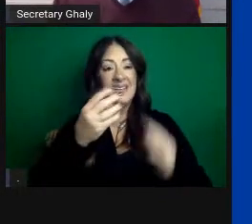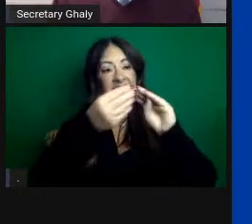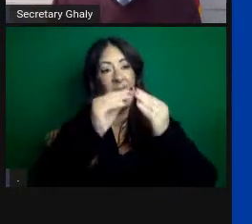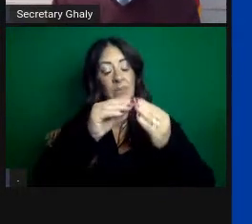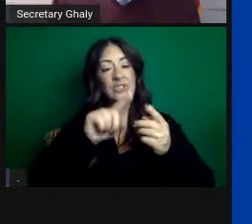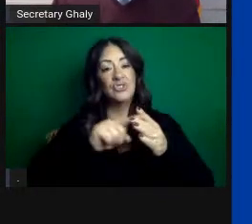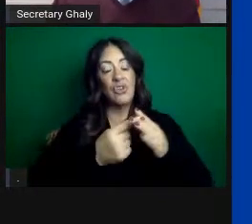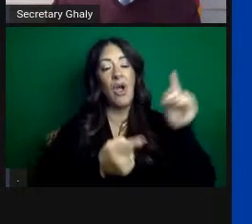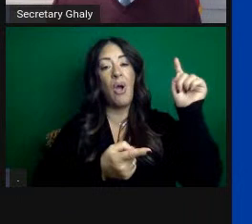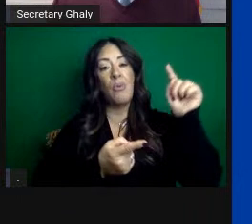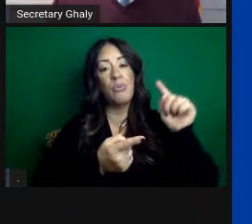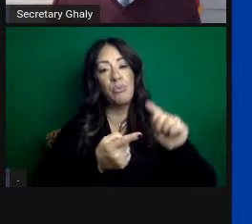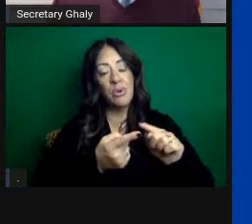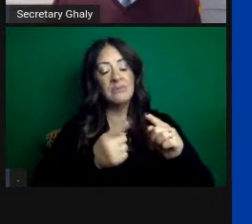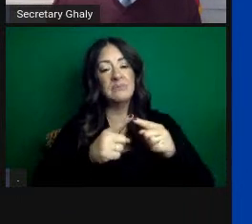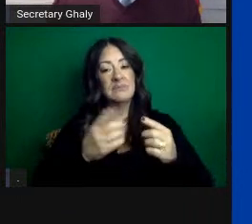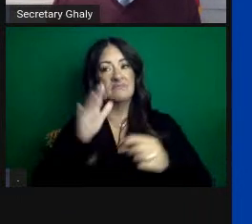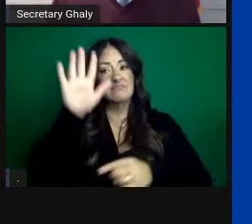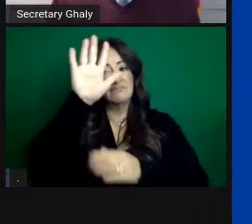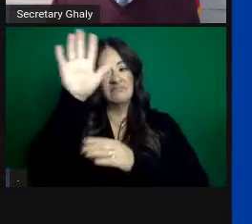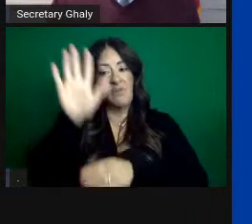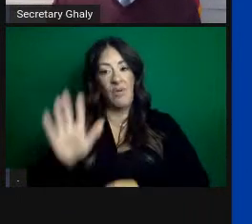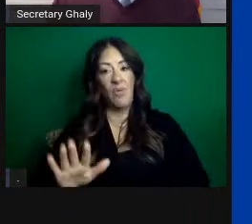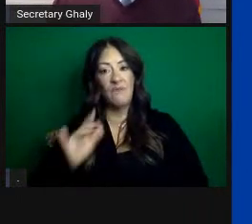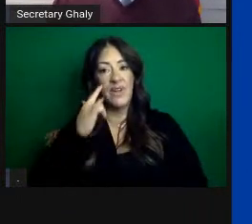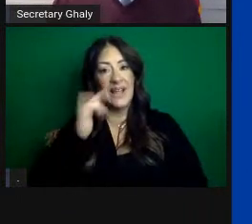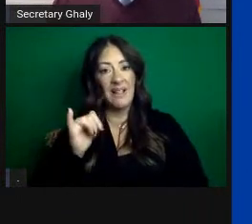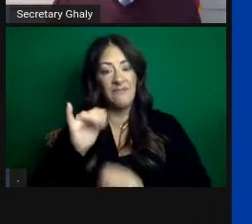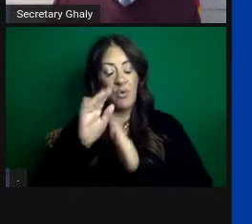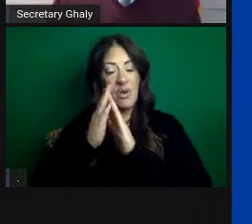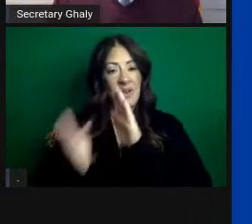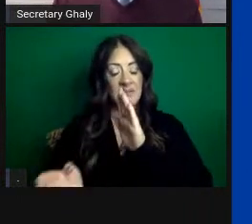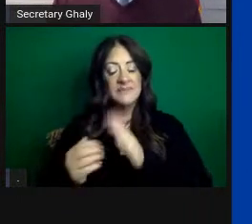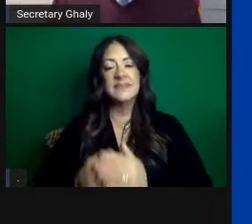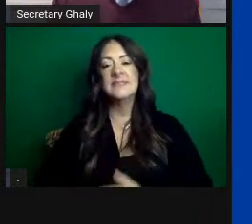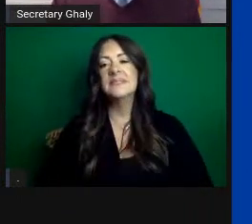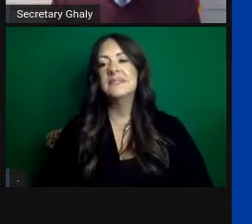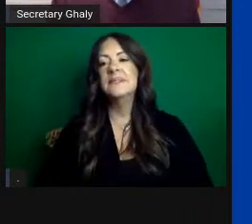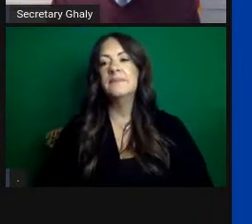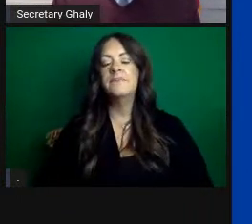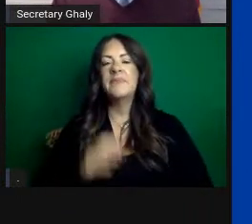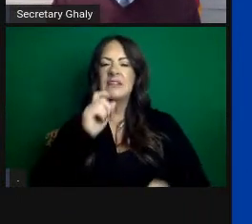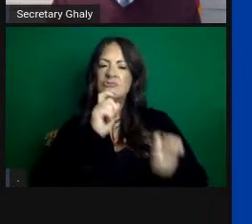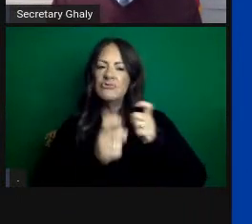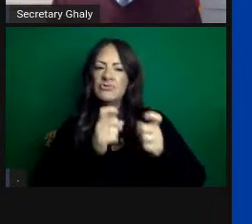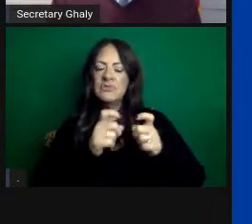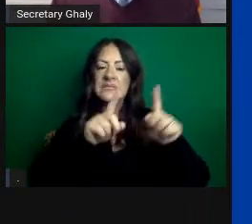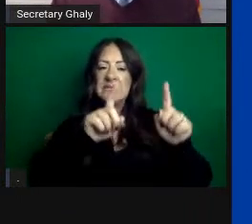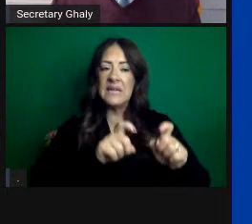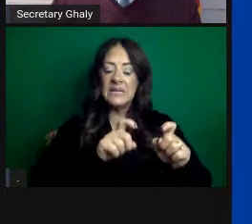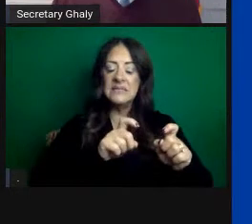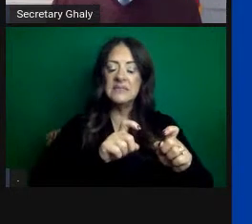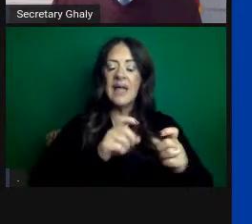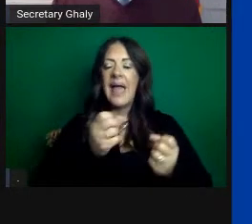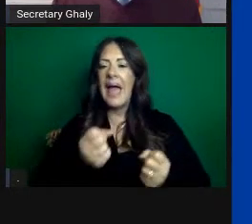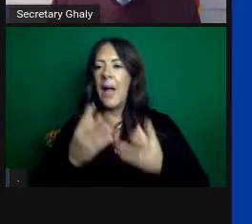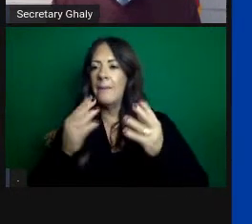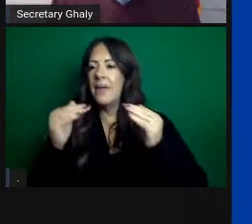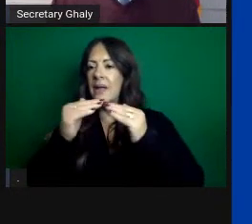state. Adjusted case rate, adjusted based on test volume. And then the health equity metric that makes